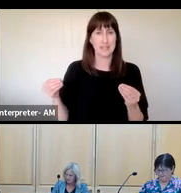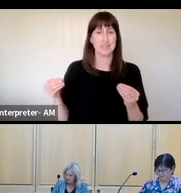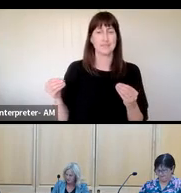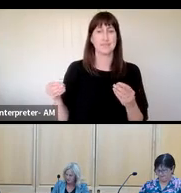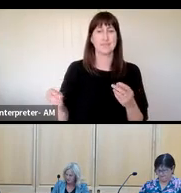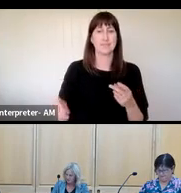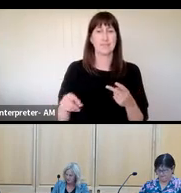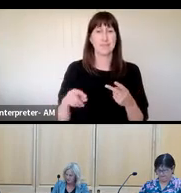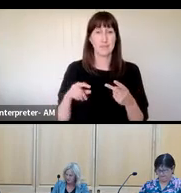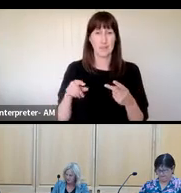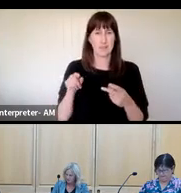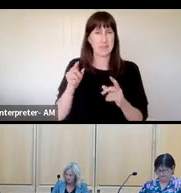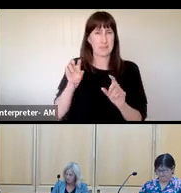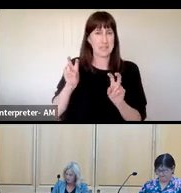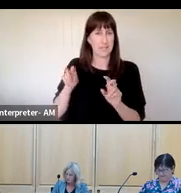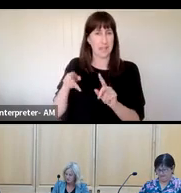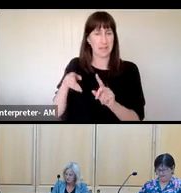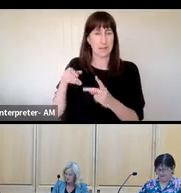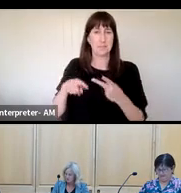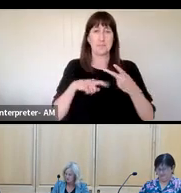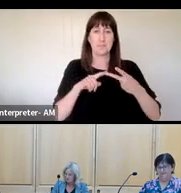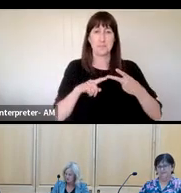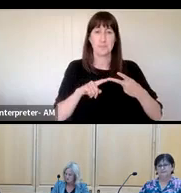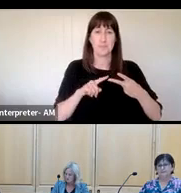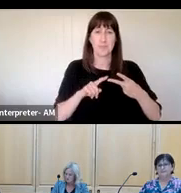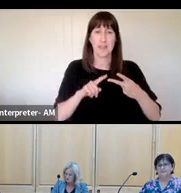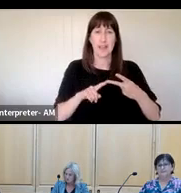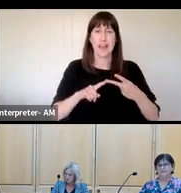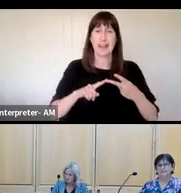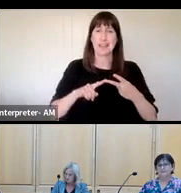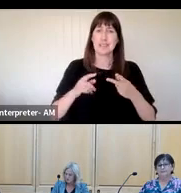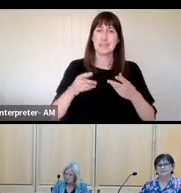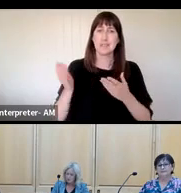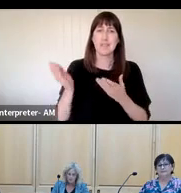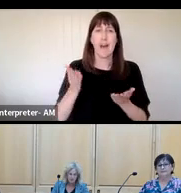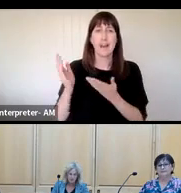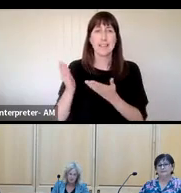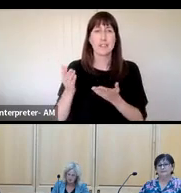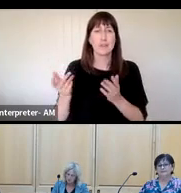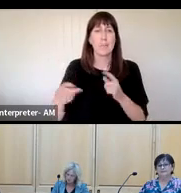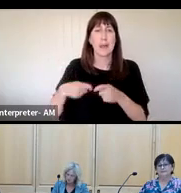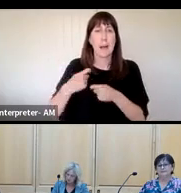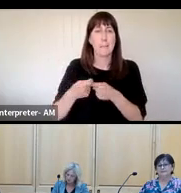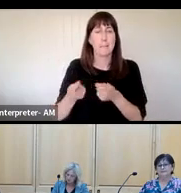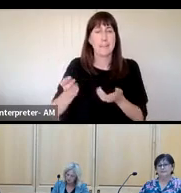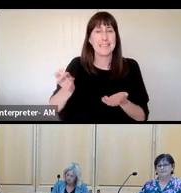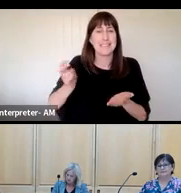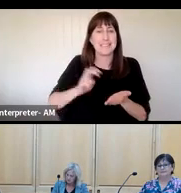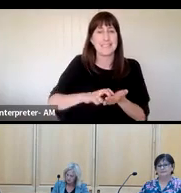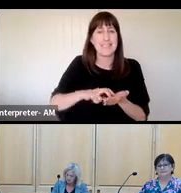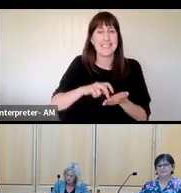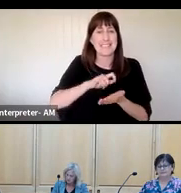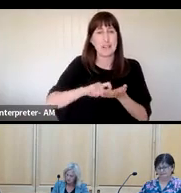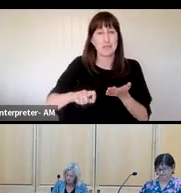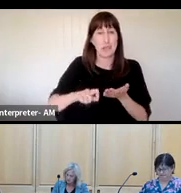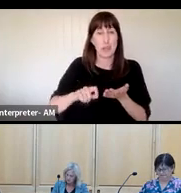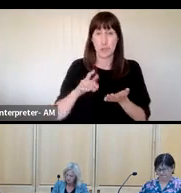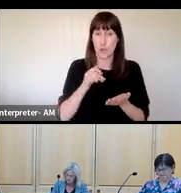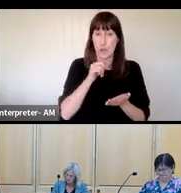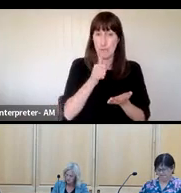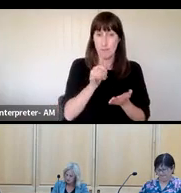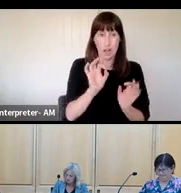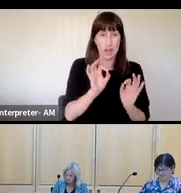the insertion of signatory providers, which would allow organisations that are not specified organisations